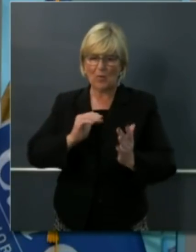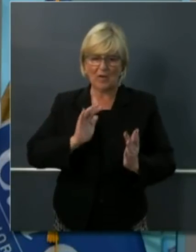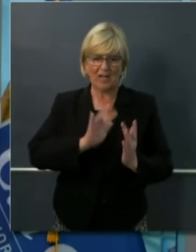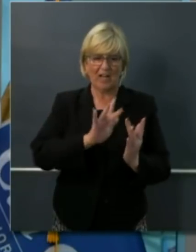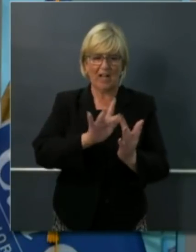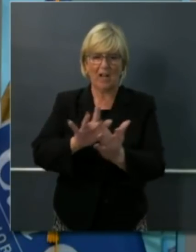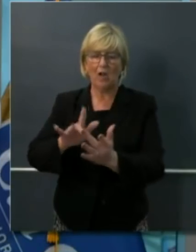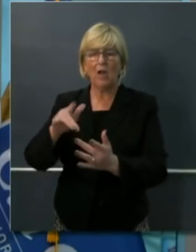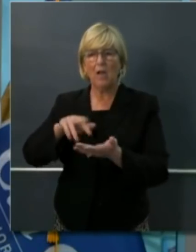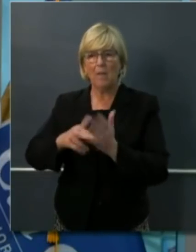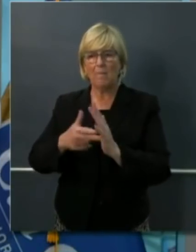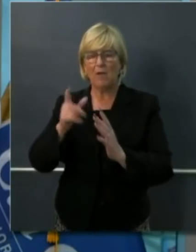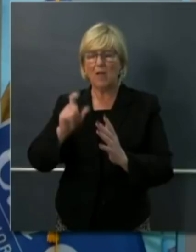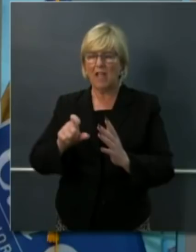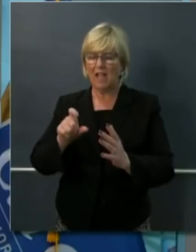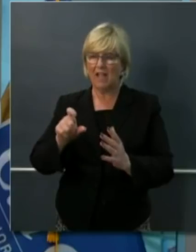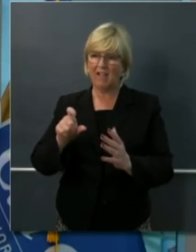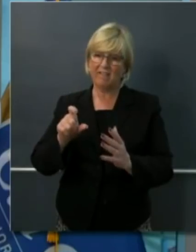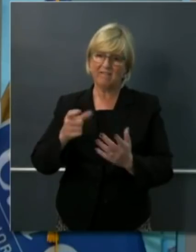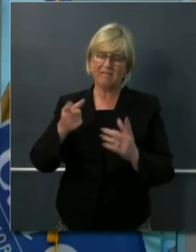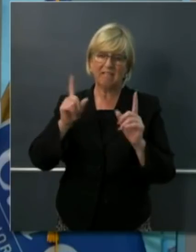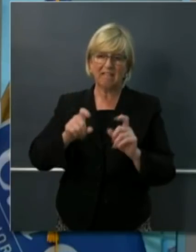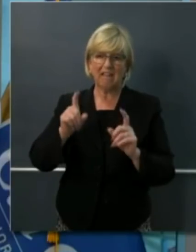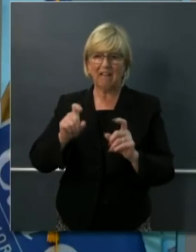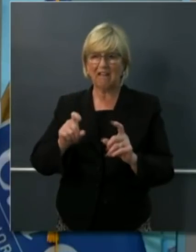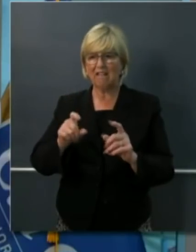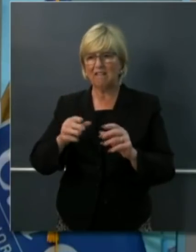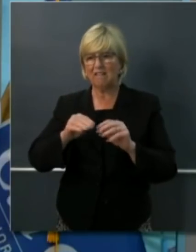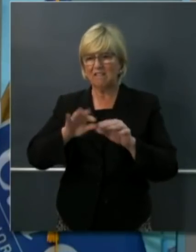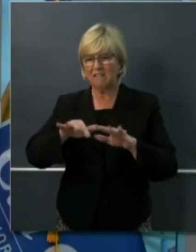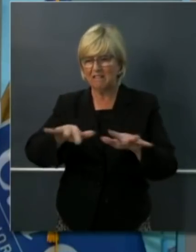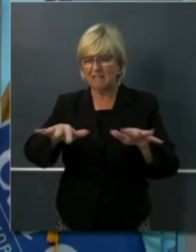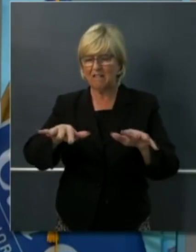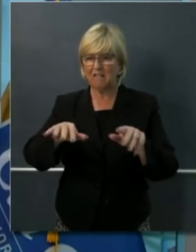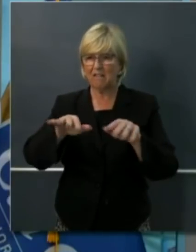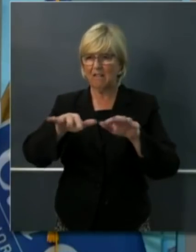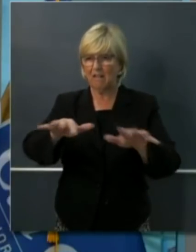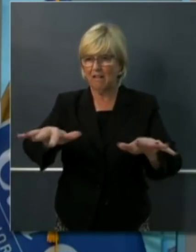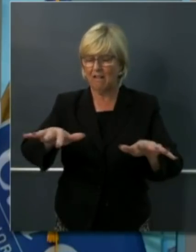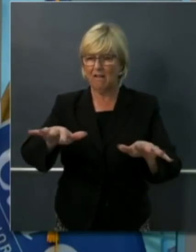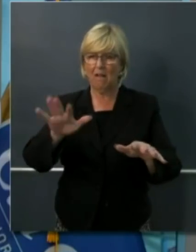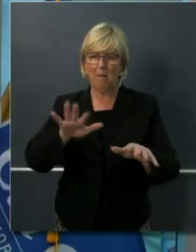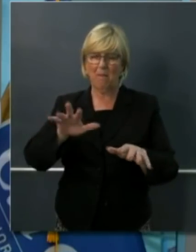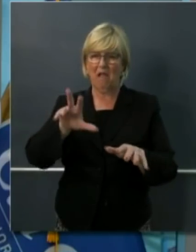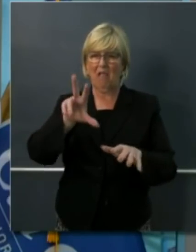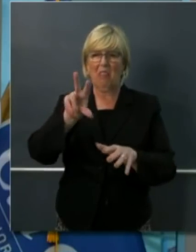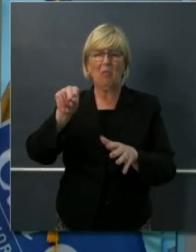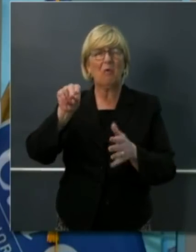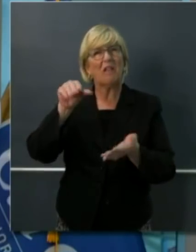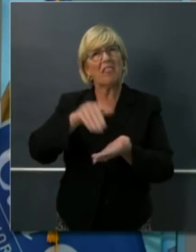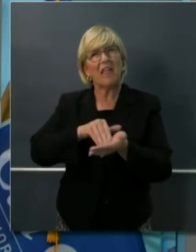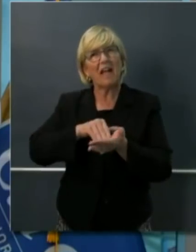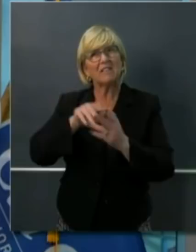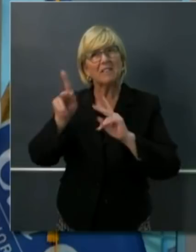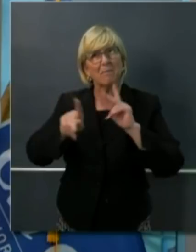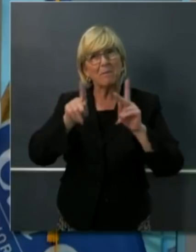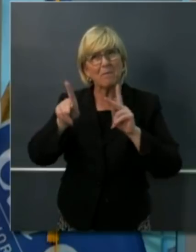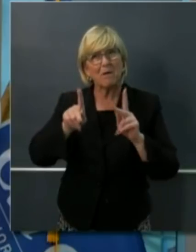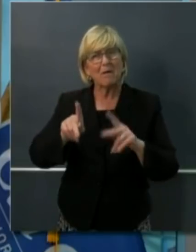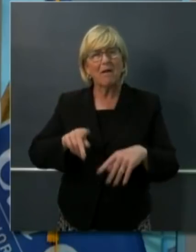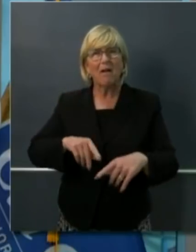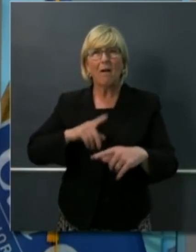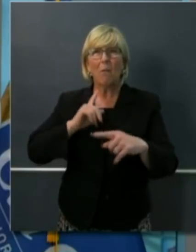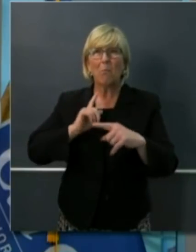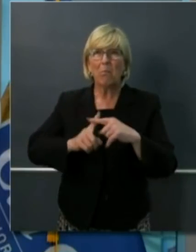30,000 people, maybe even more, 35,000 people as a result of our contact tracing, and then additionally